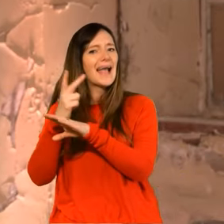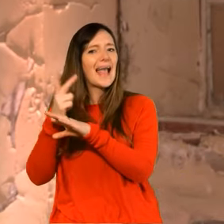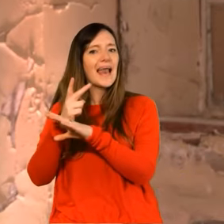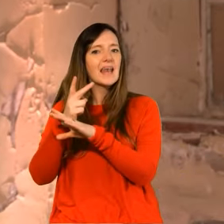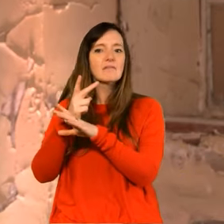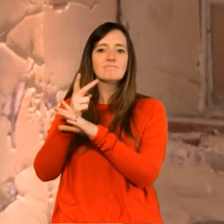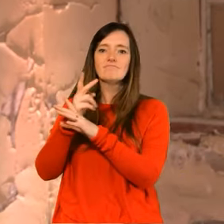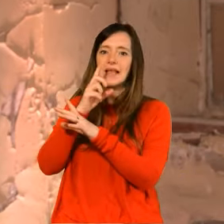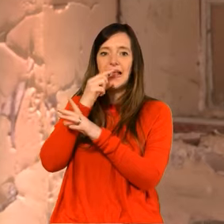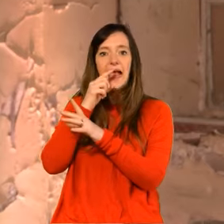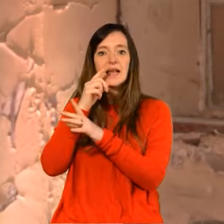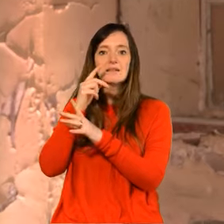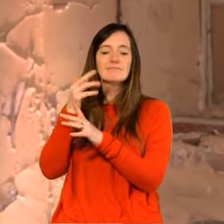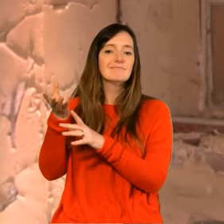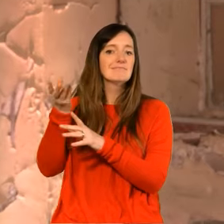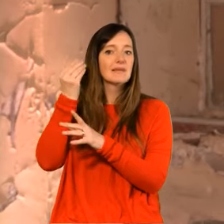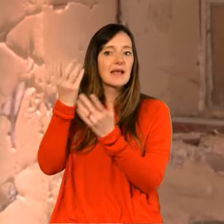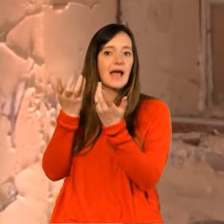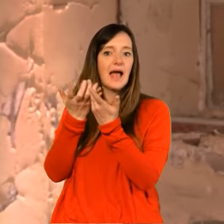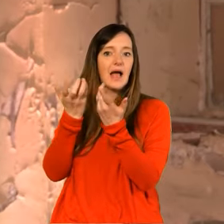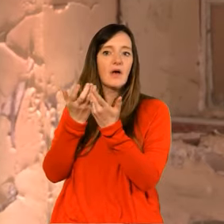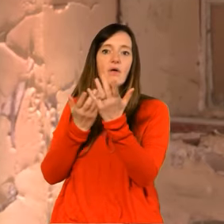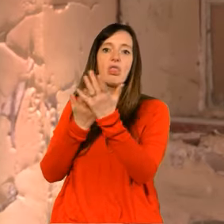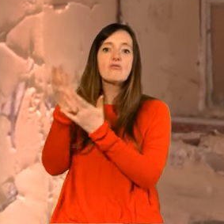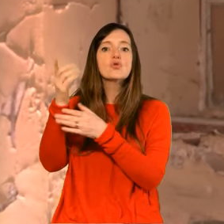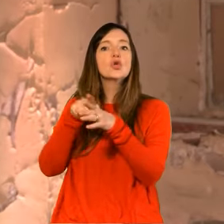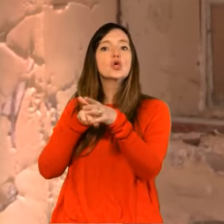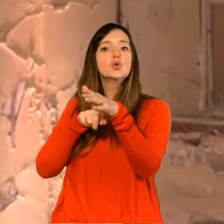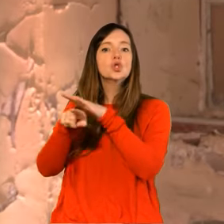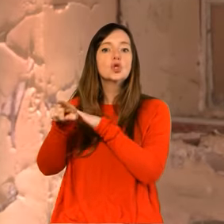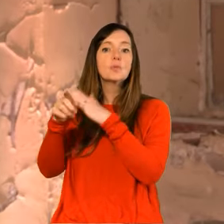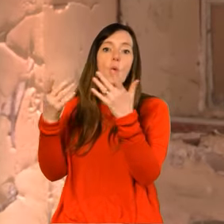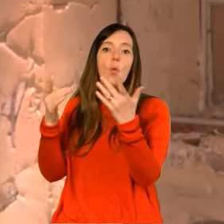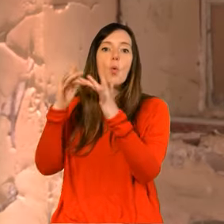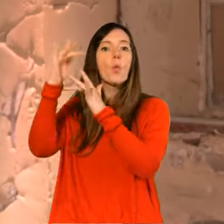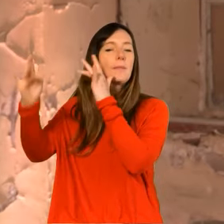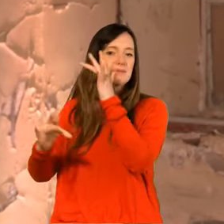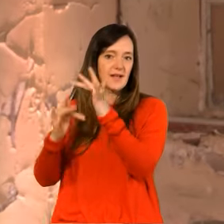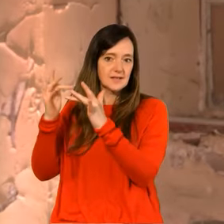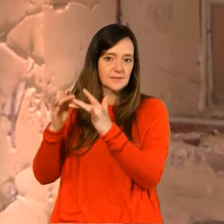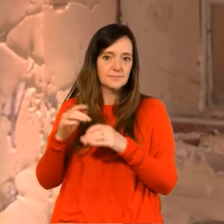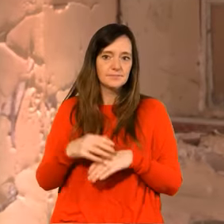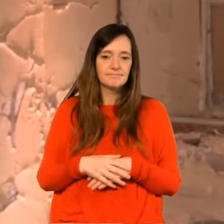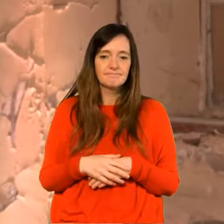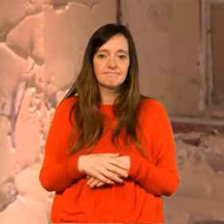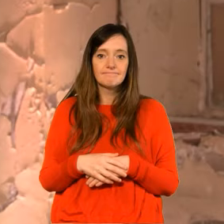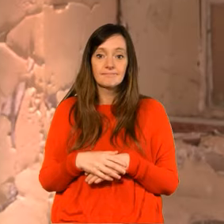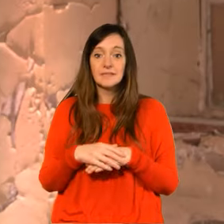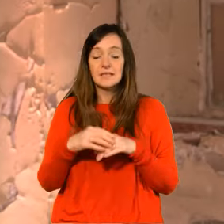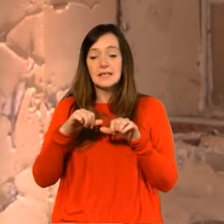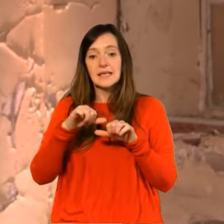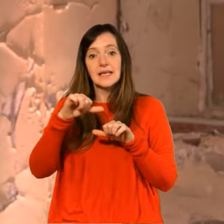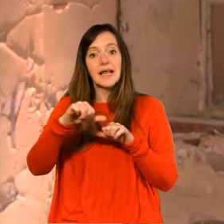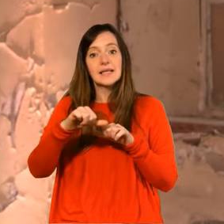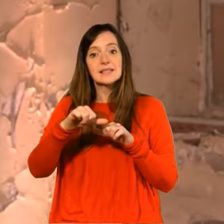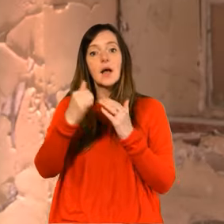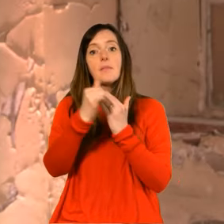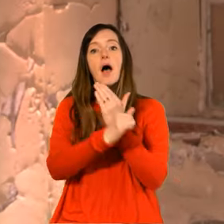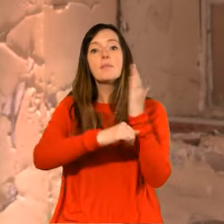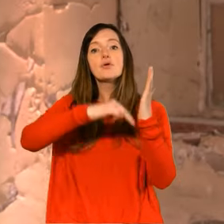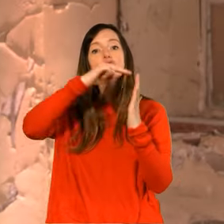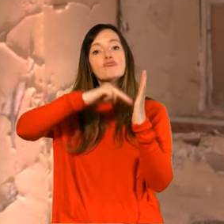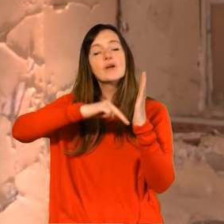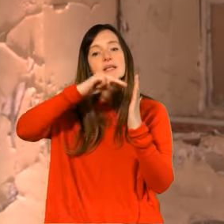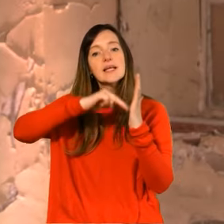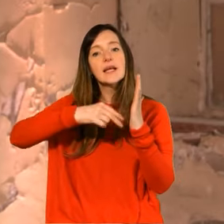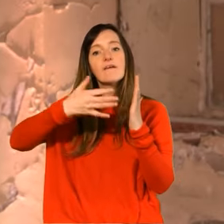website and also on the YouTube channel. Now we're about to have our reading by Kirsten, who's an overseas missionary who's been coming with